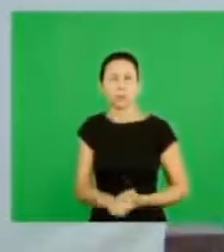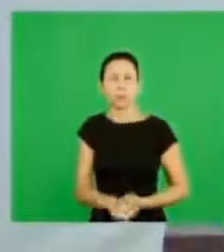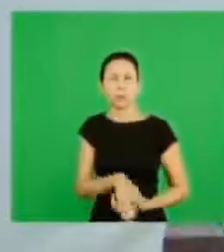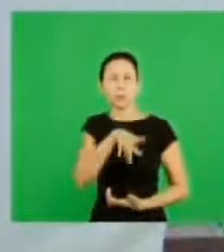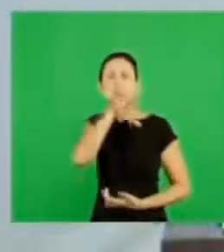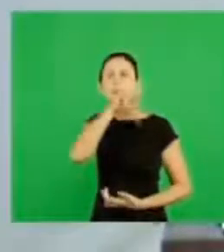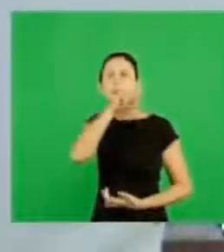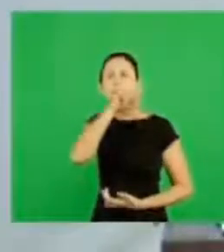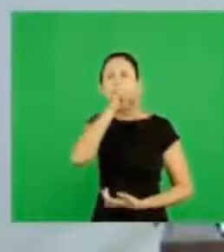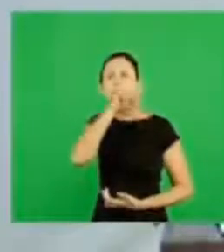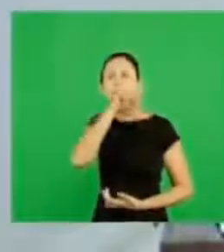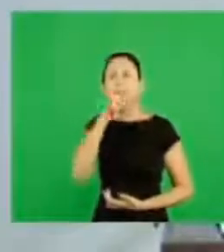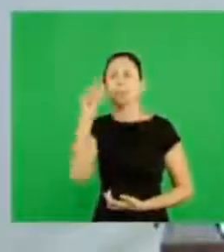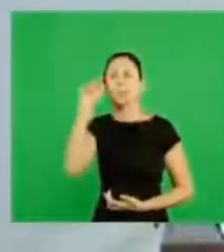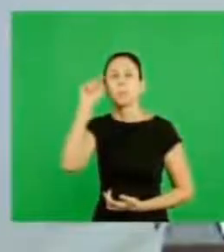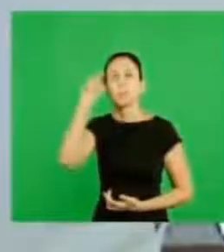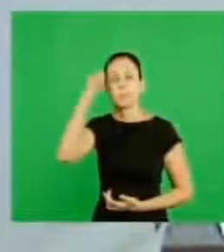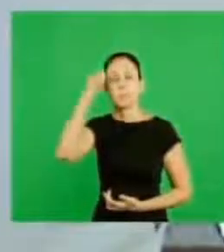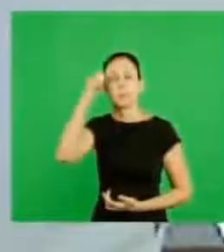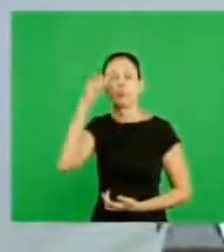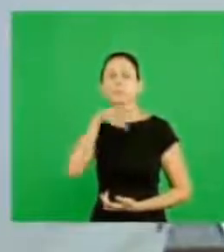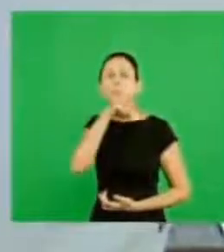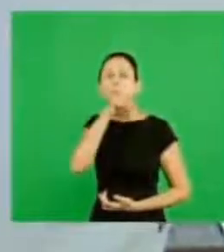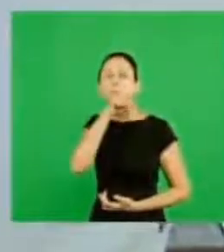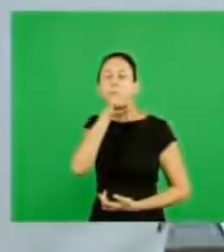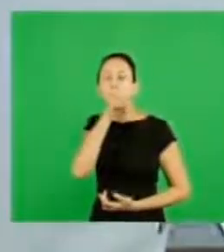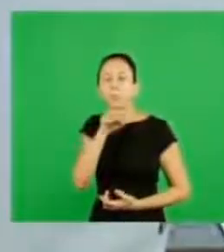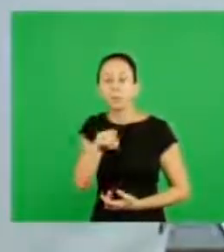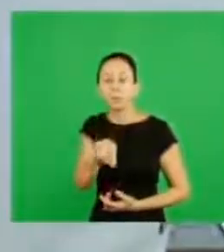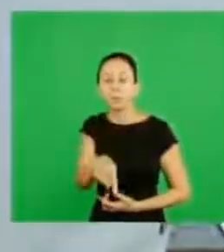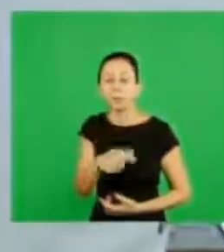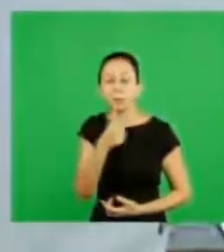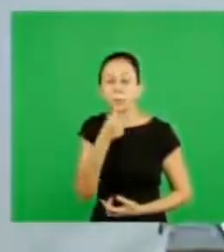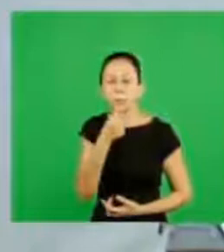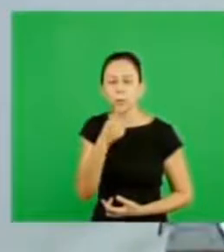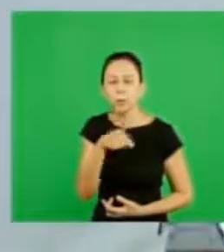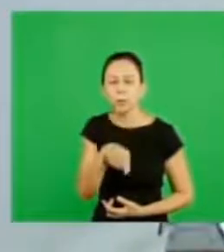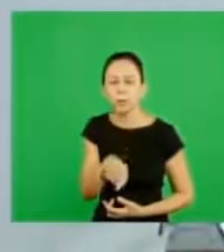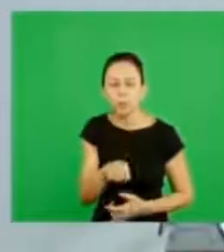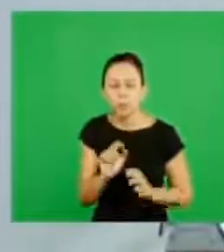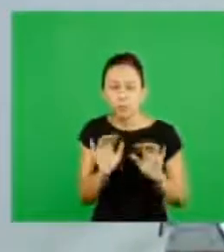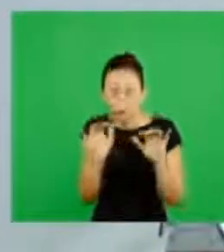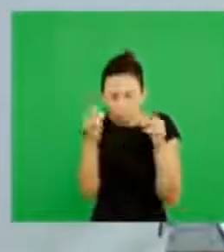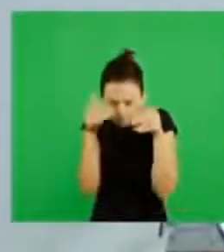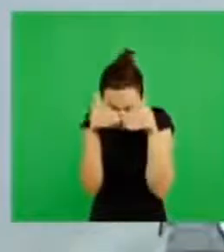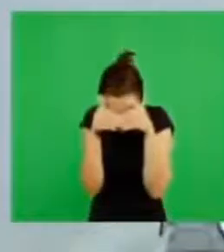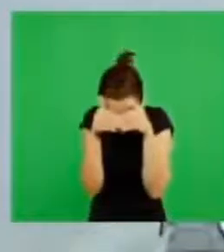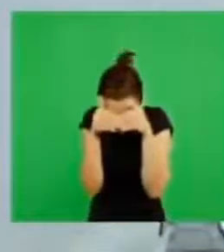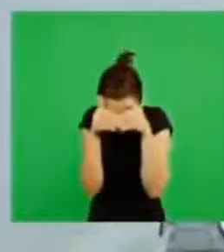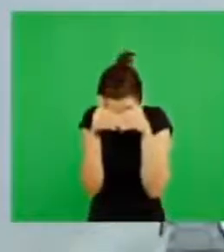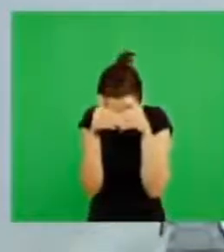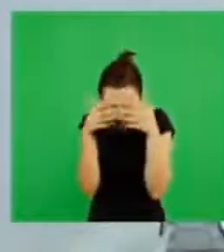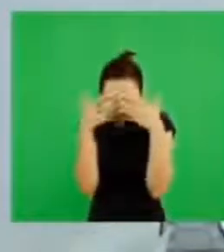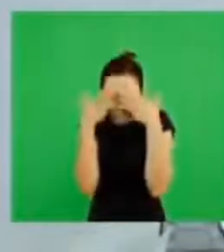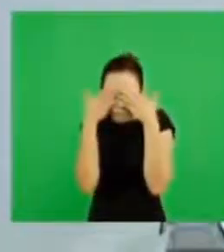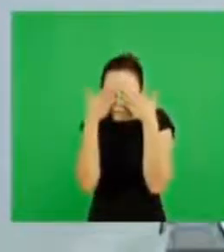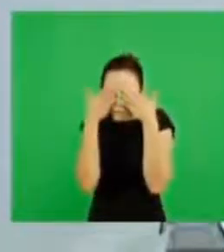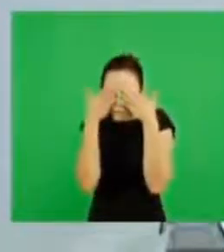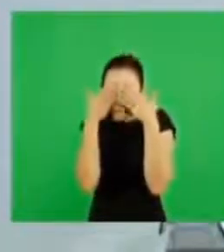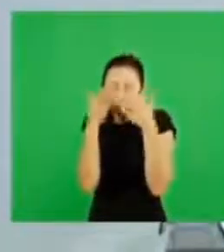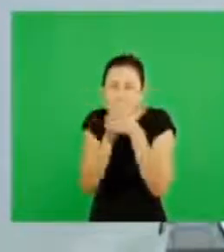child. And here a feral animal waiting for a child there to attack